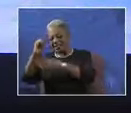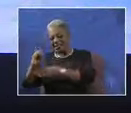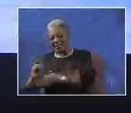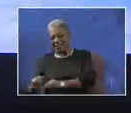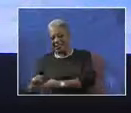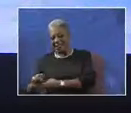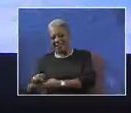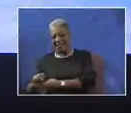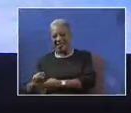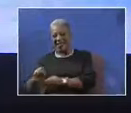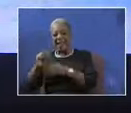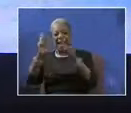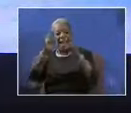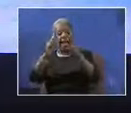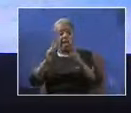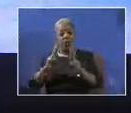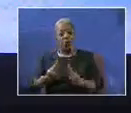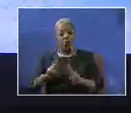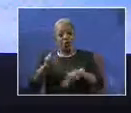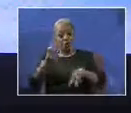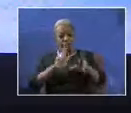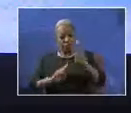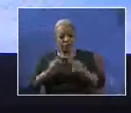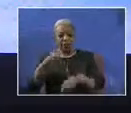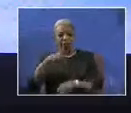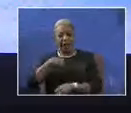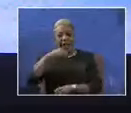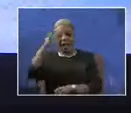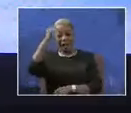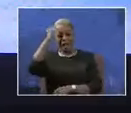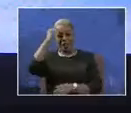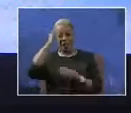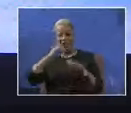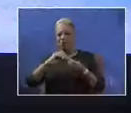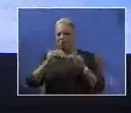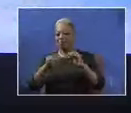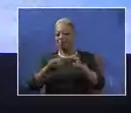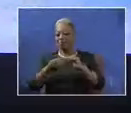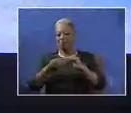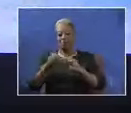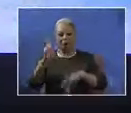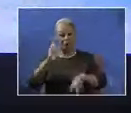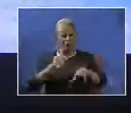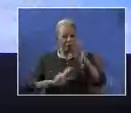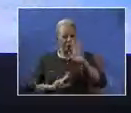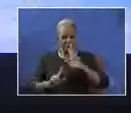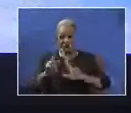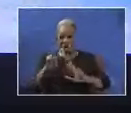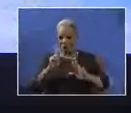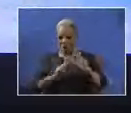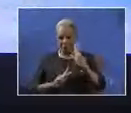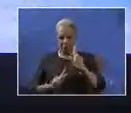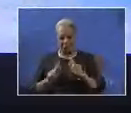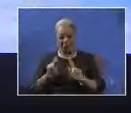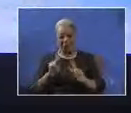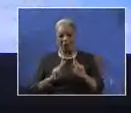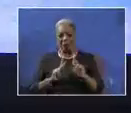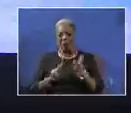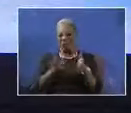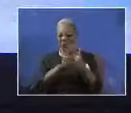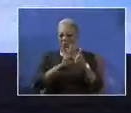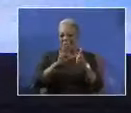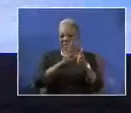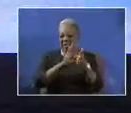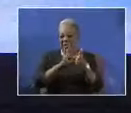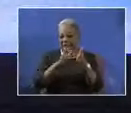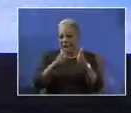and register people that I may know the number of the people. So it's a census, numbering the